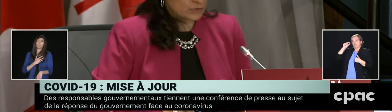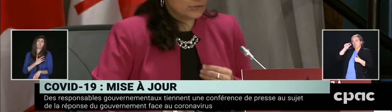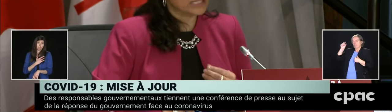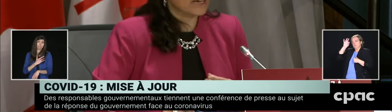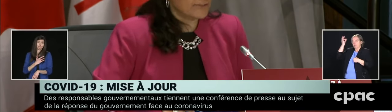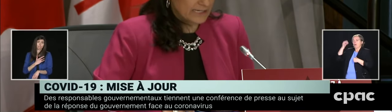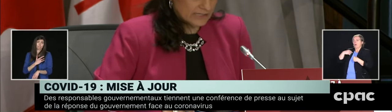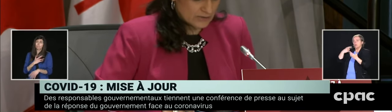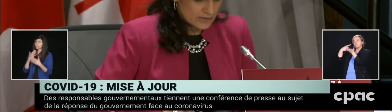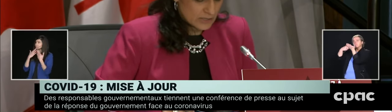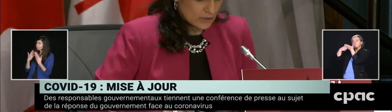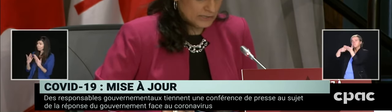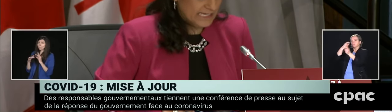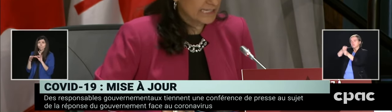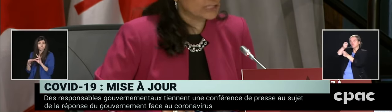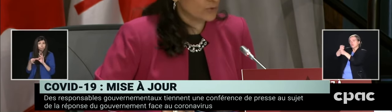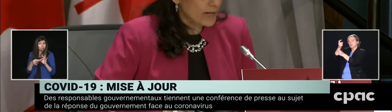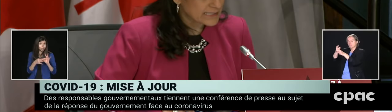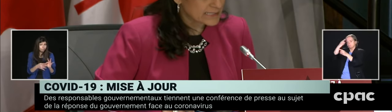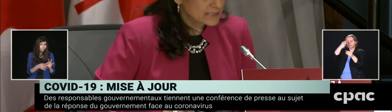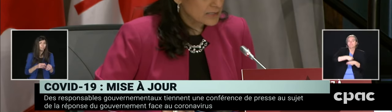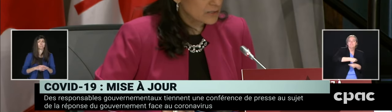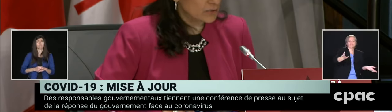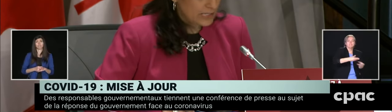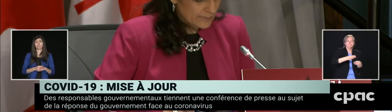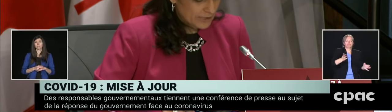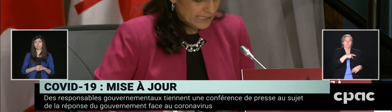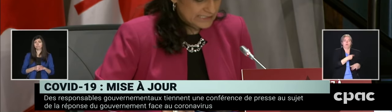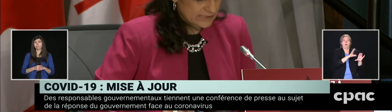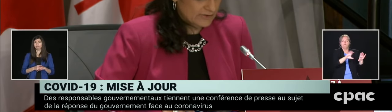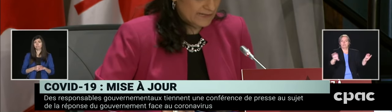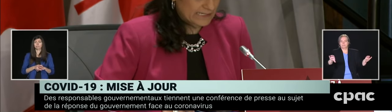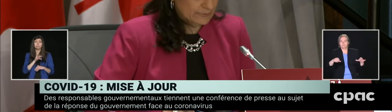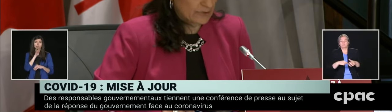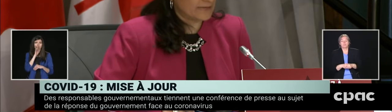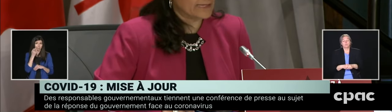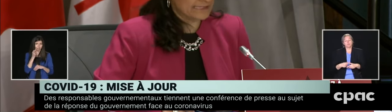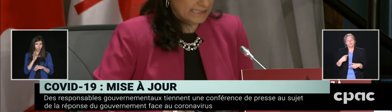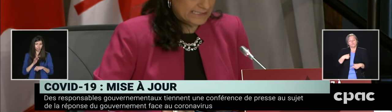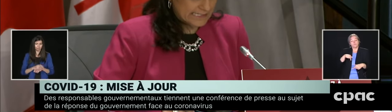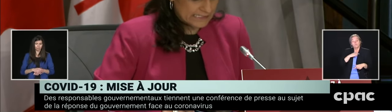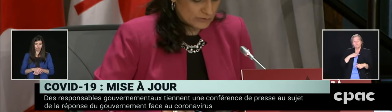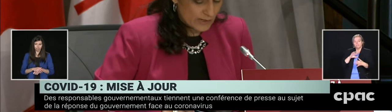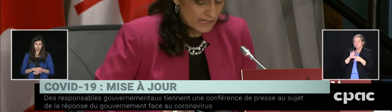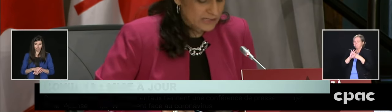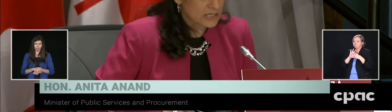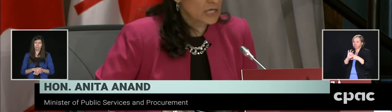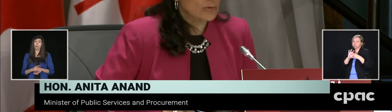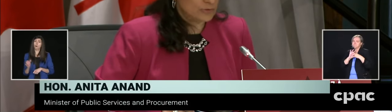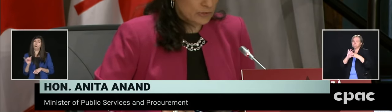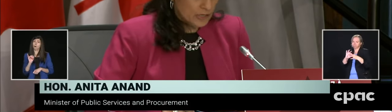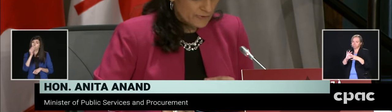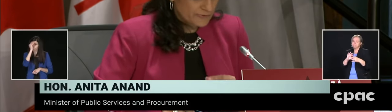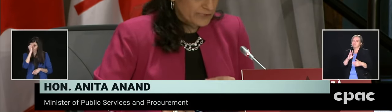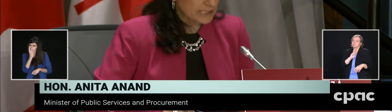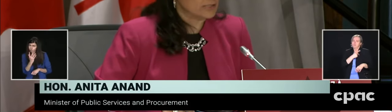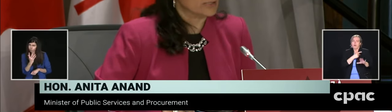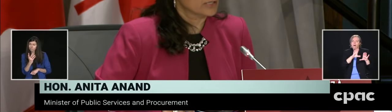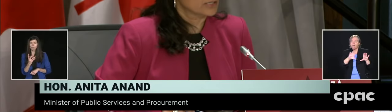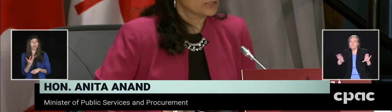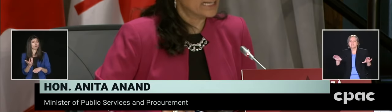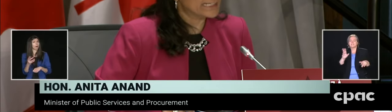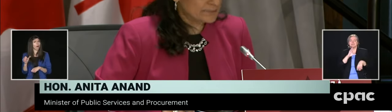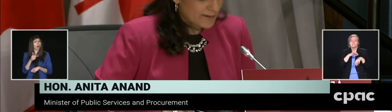souligner que nous travaillons en étroite collaboration avec les provinces et les territoires pour